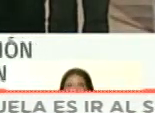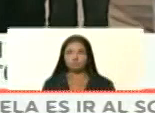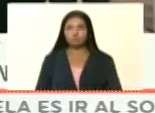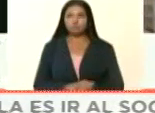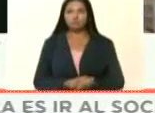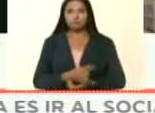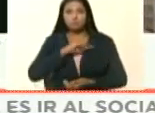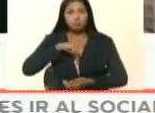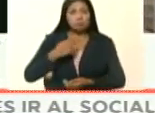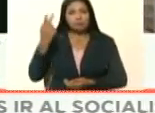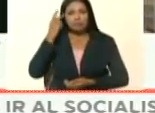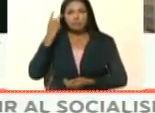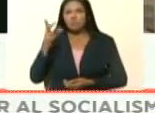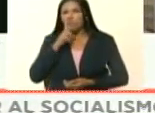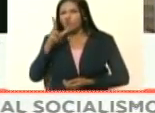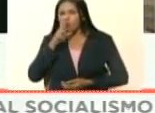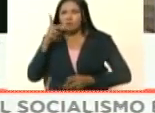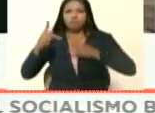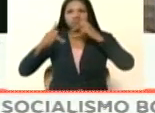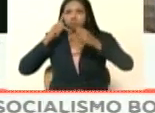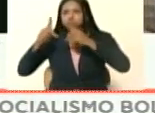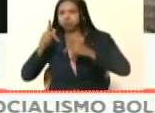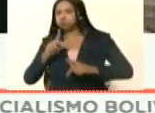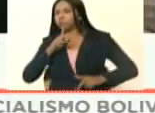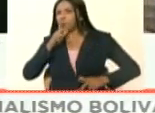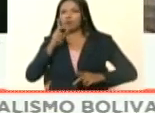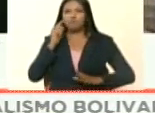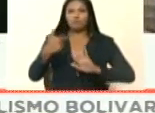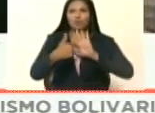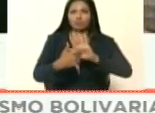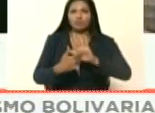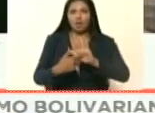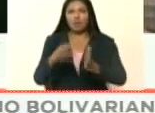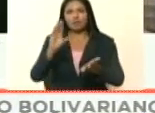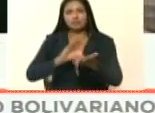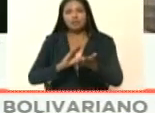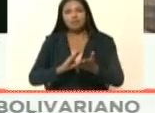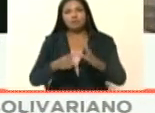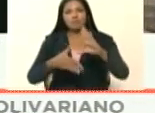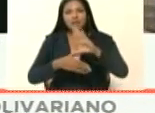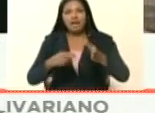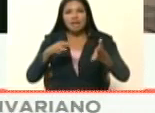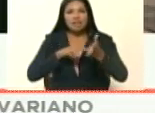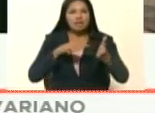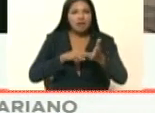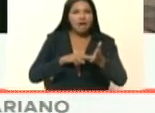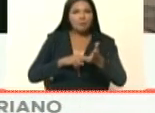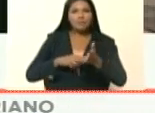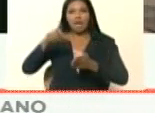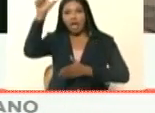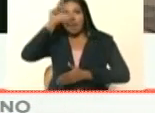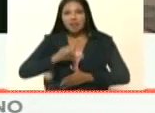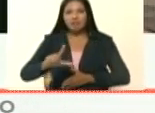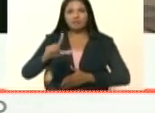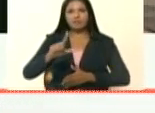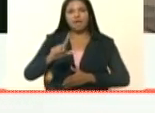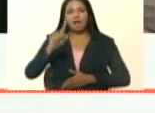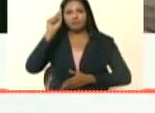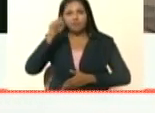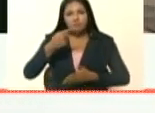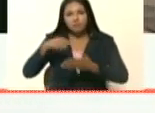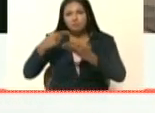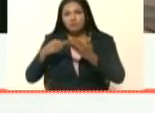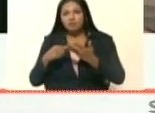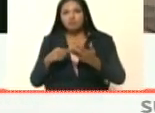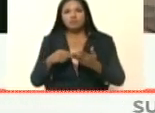que ha sido esta política. Eso se ha demostrado en Centroamérica, en Irak, en Libia, en Siria, en